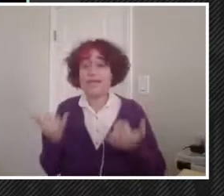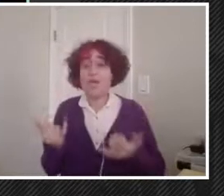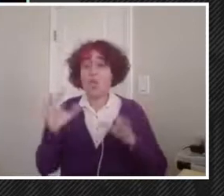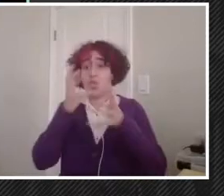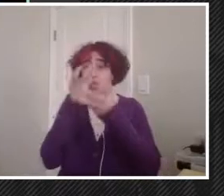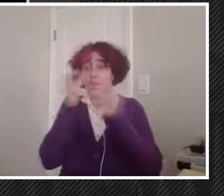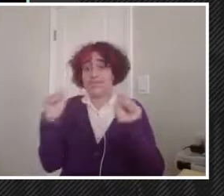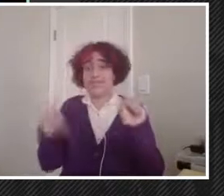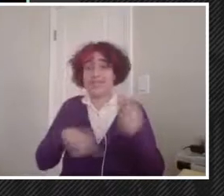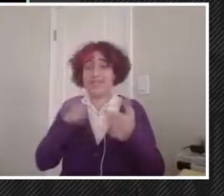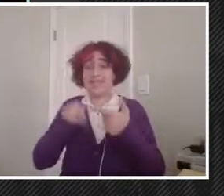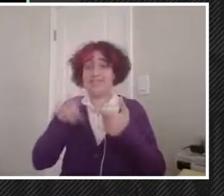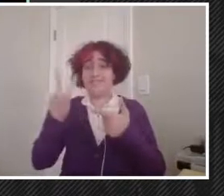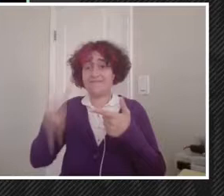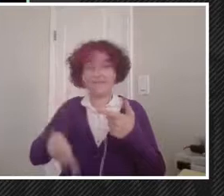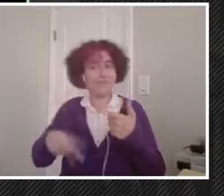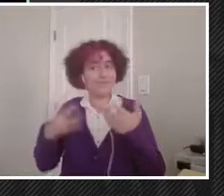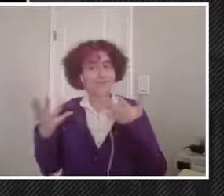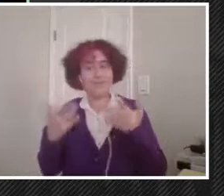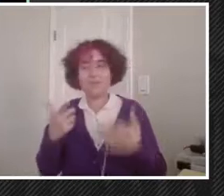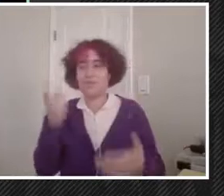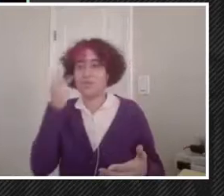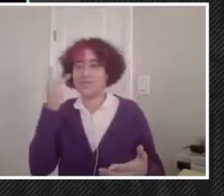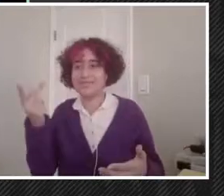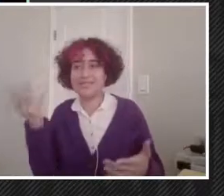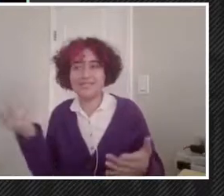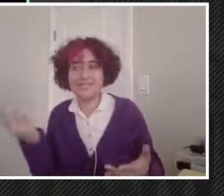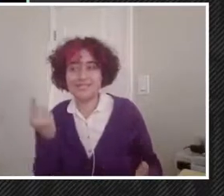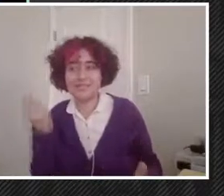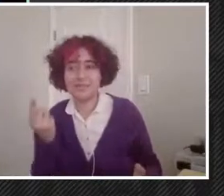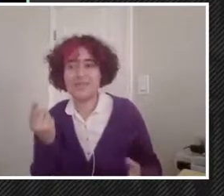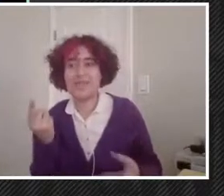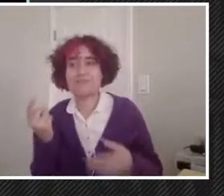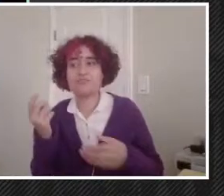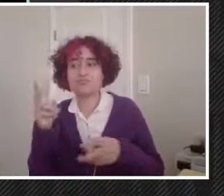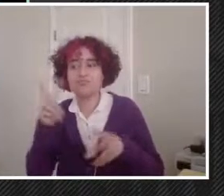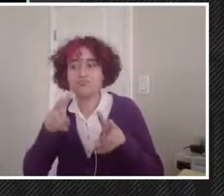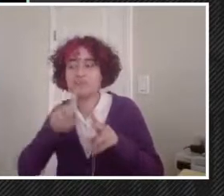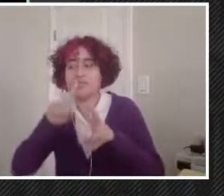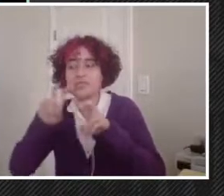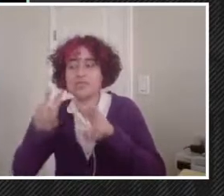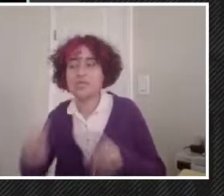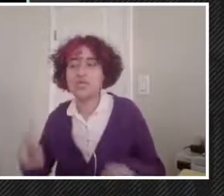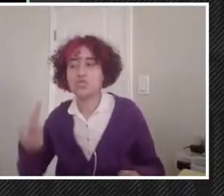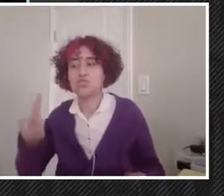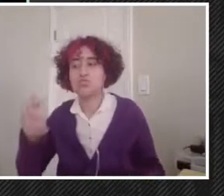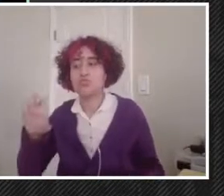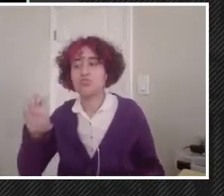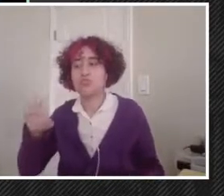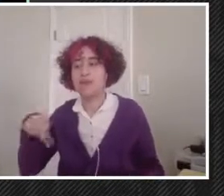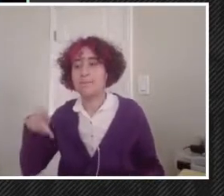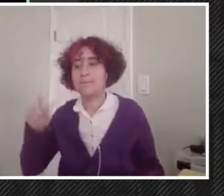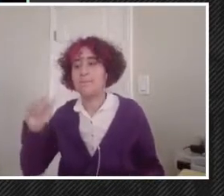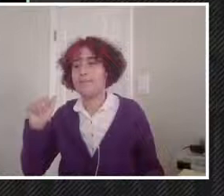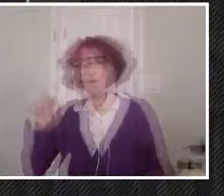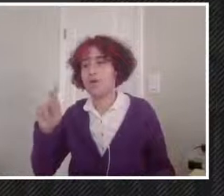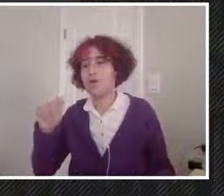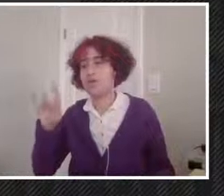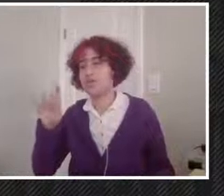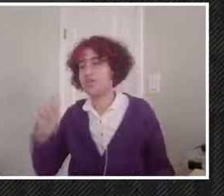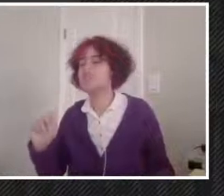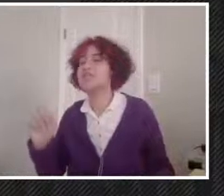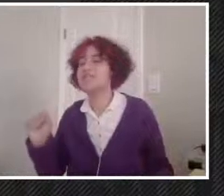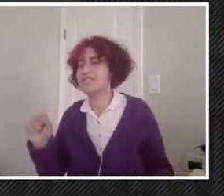at something like reparations more seriously, something that they talked about in the previous panel, but I want us to address as well.